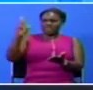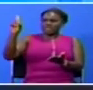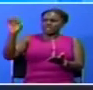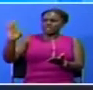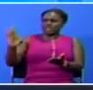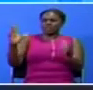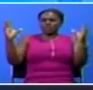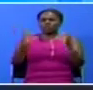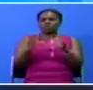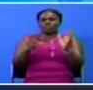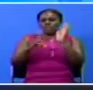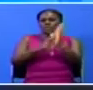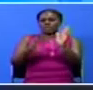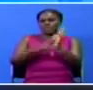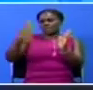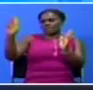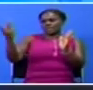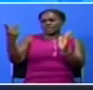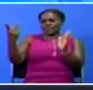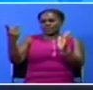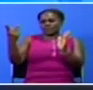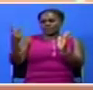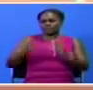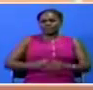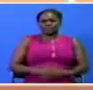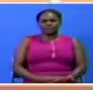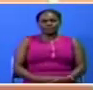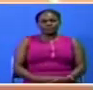to take part in the national championships.